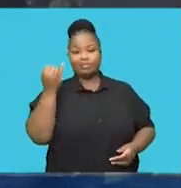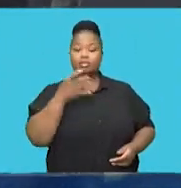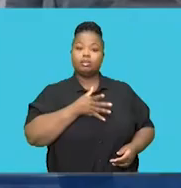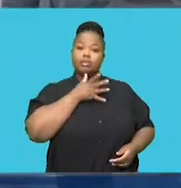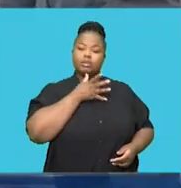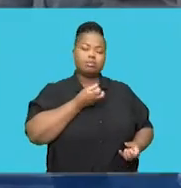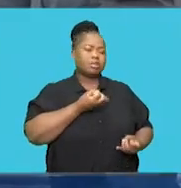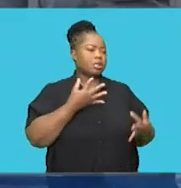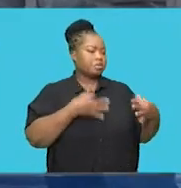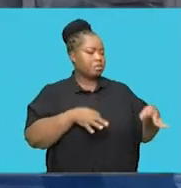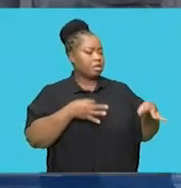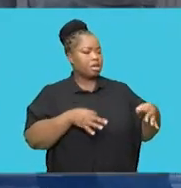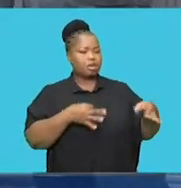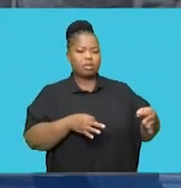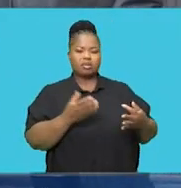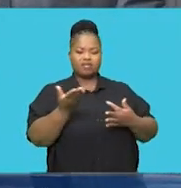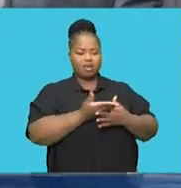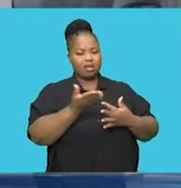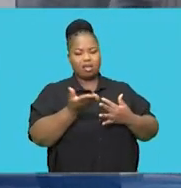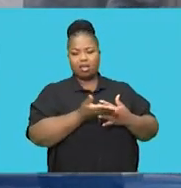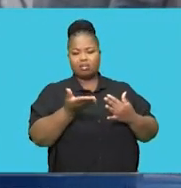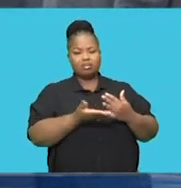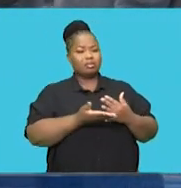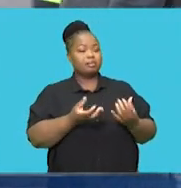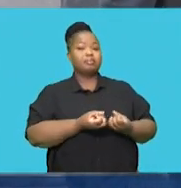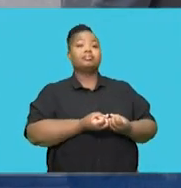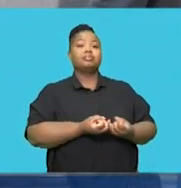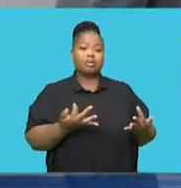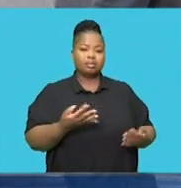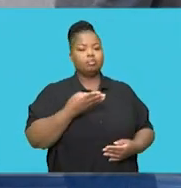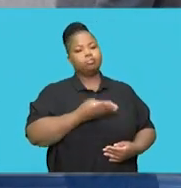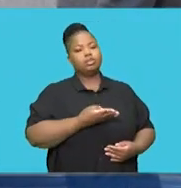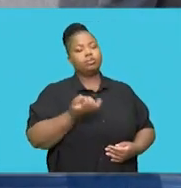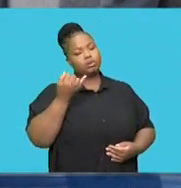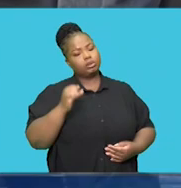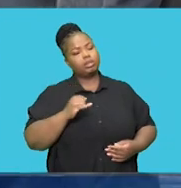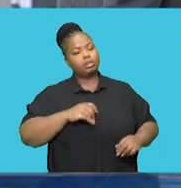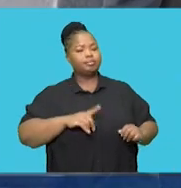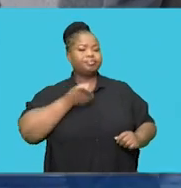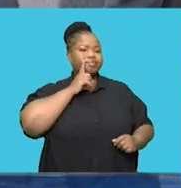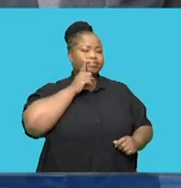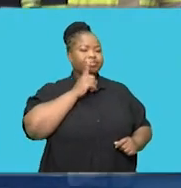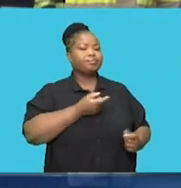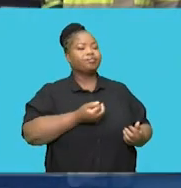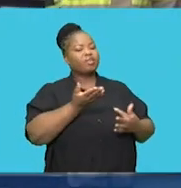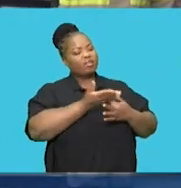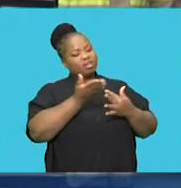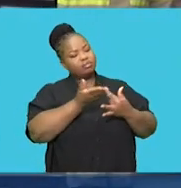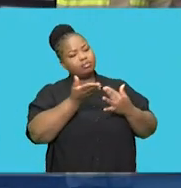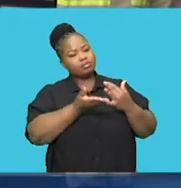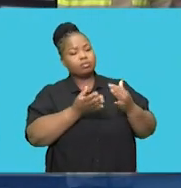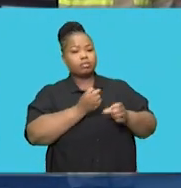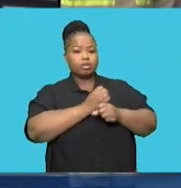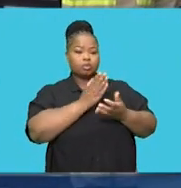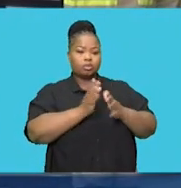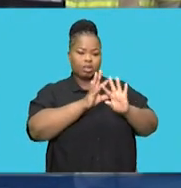of paper, files and stacks of them. So we are still going through the stacks of files and paper just to ensure that